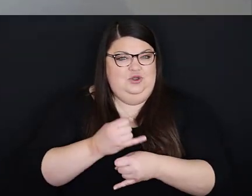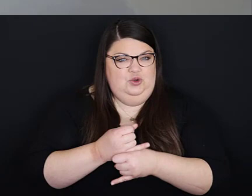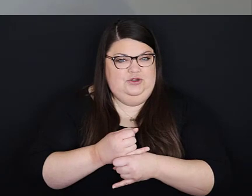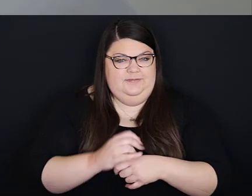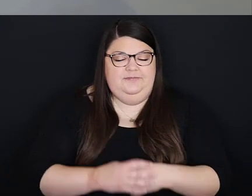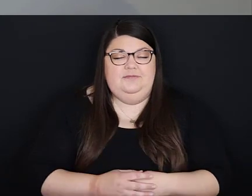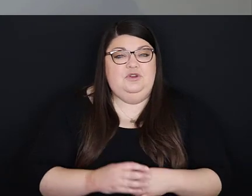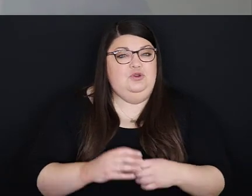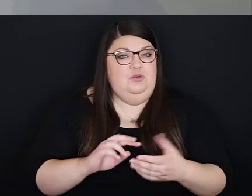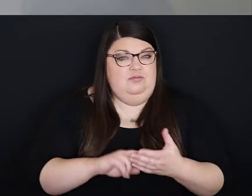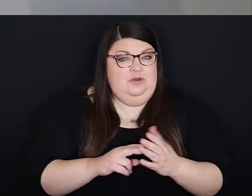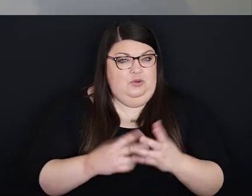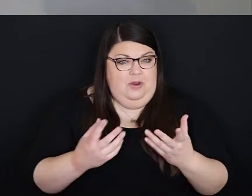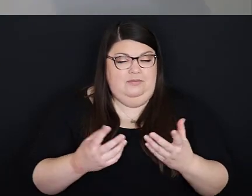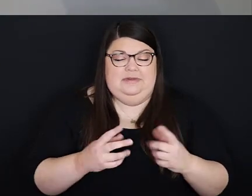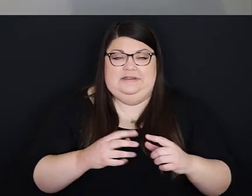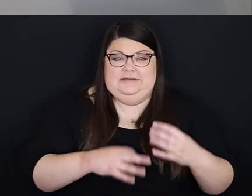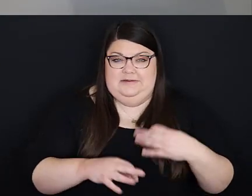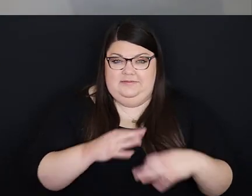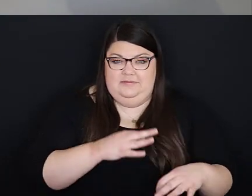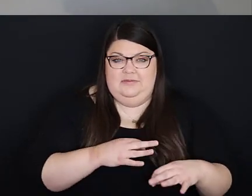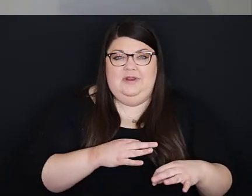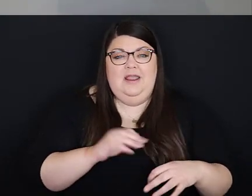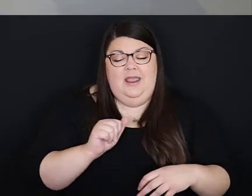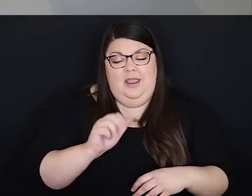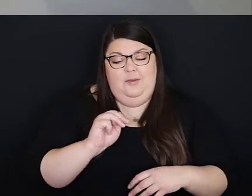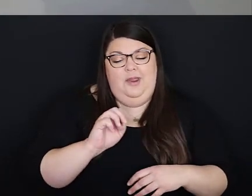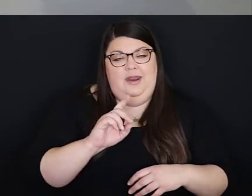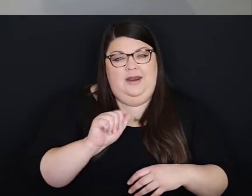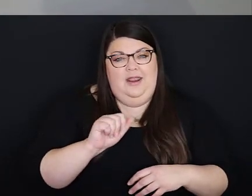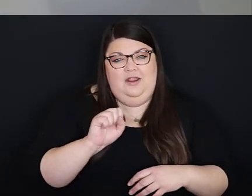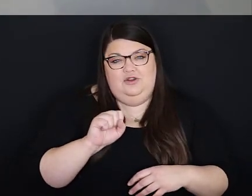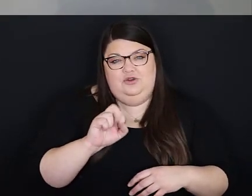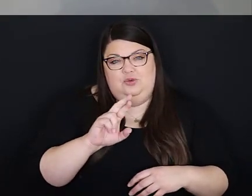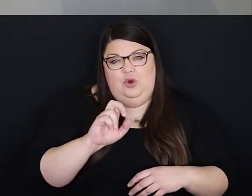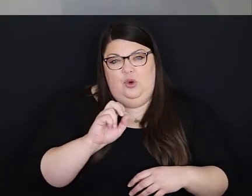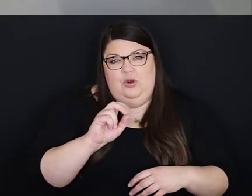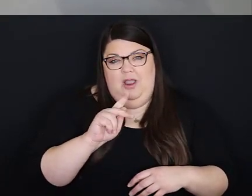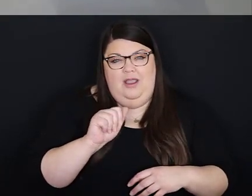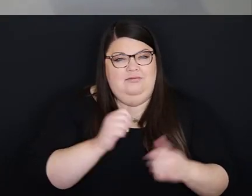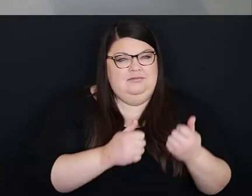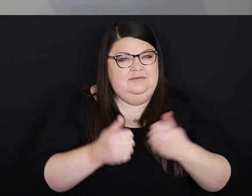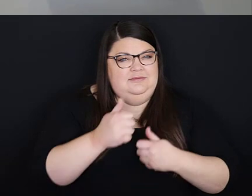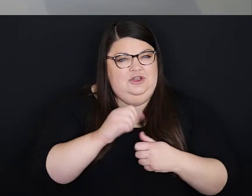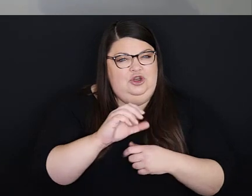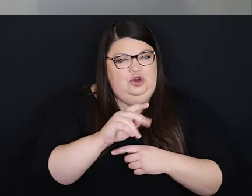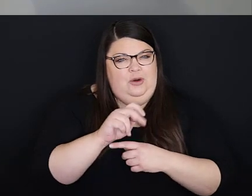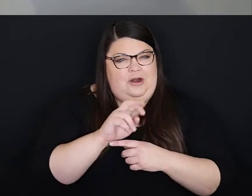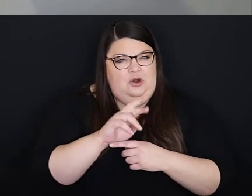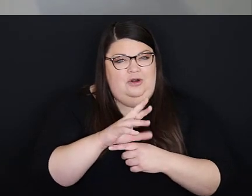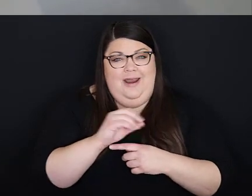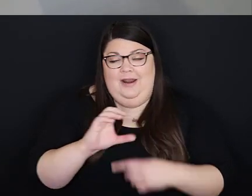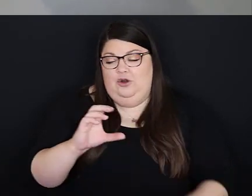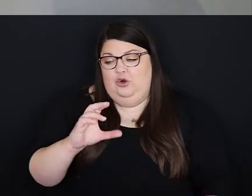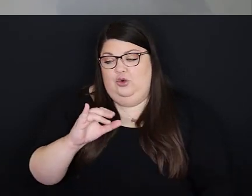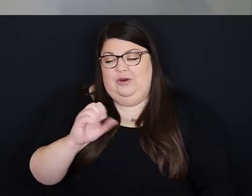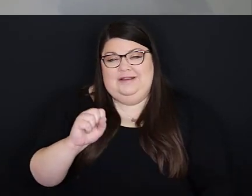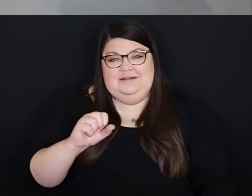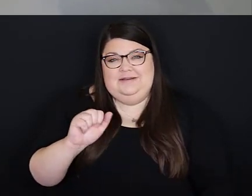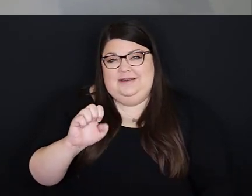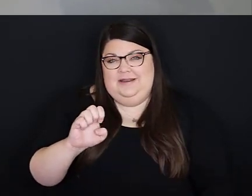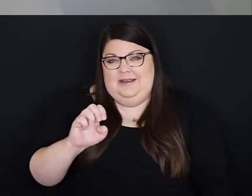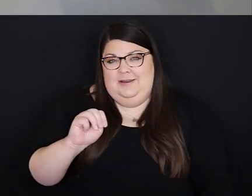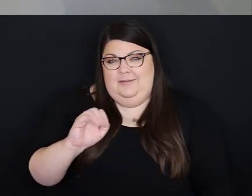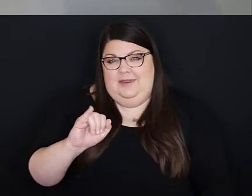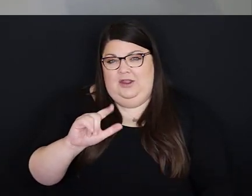what we devised, Amanda Sroka, our senior curator, along with Chris Emile, came up with